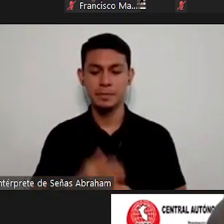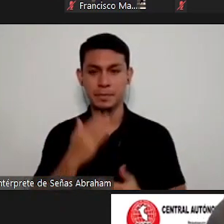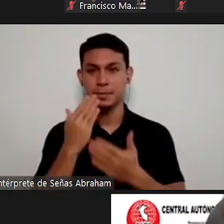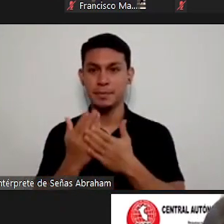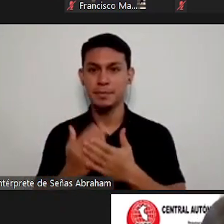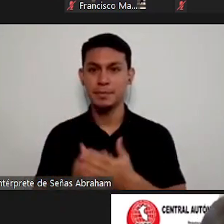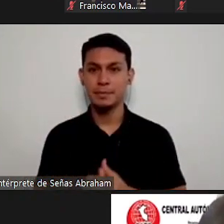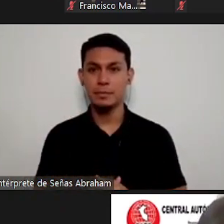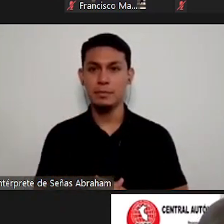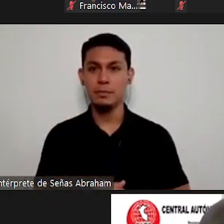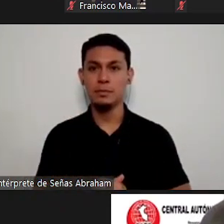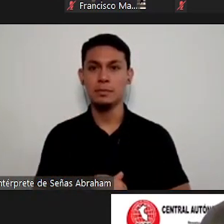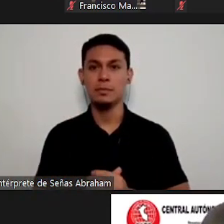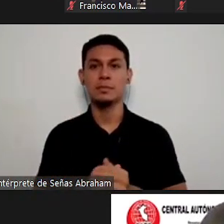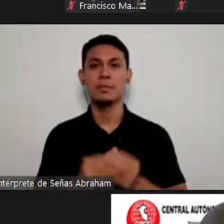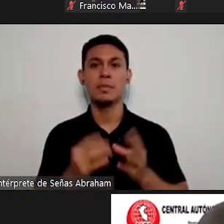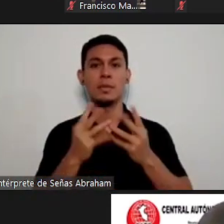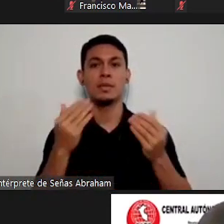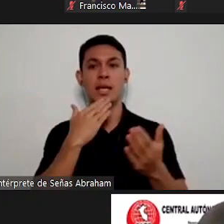this panel